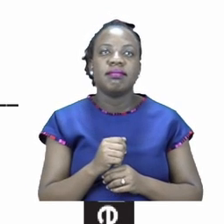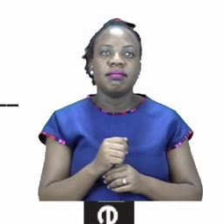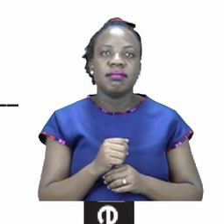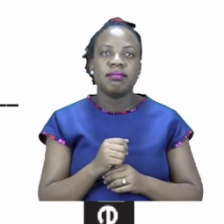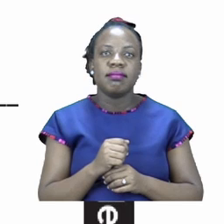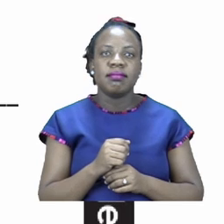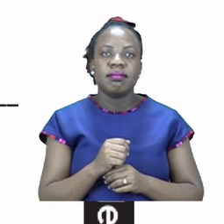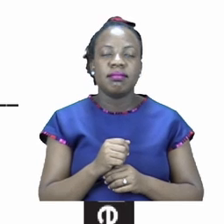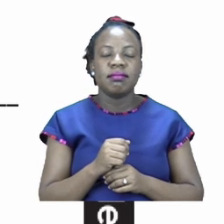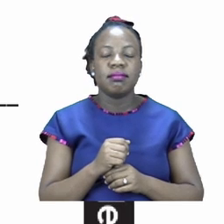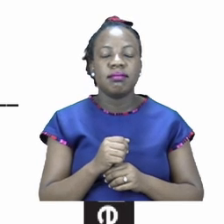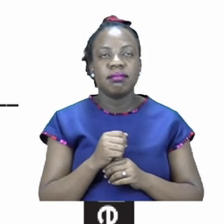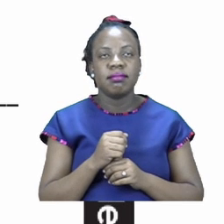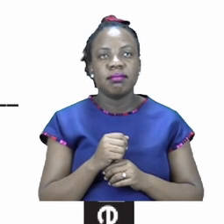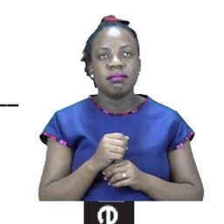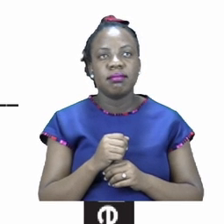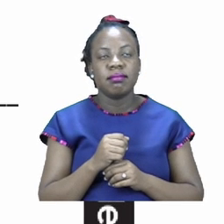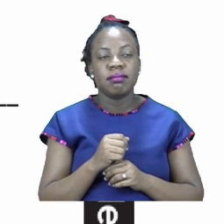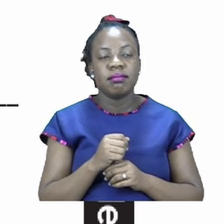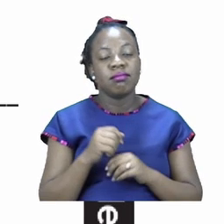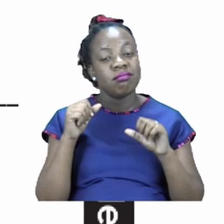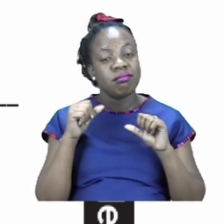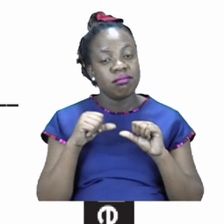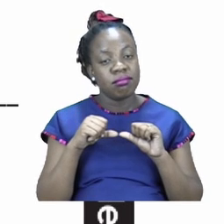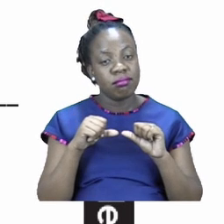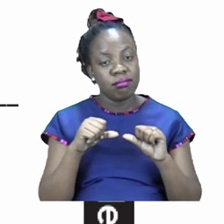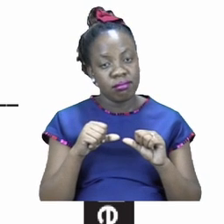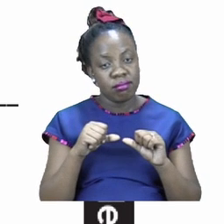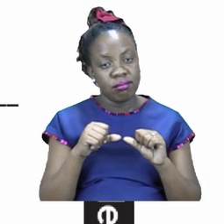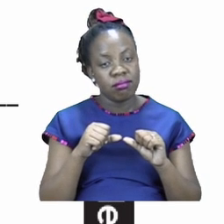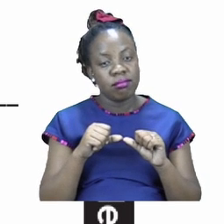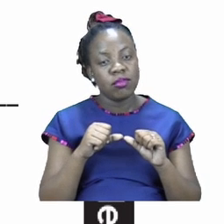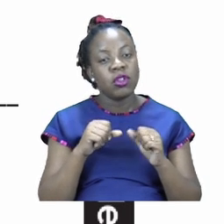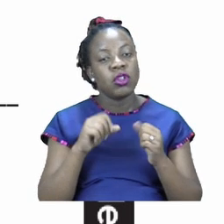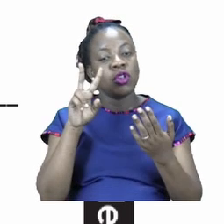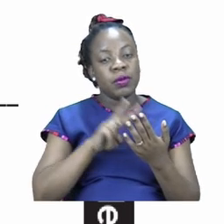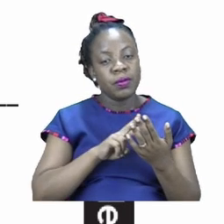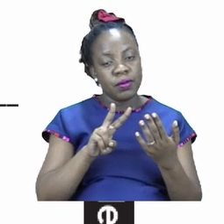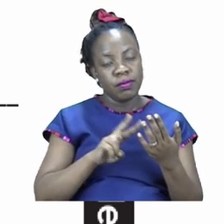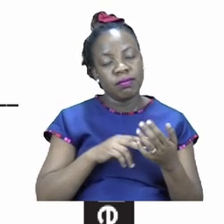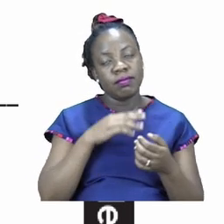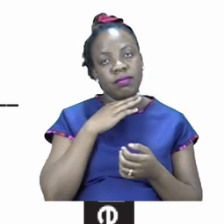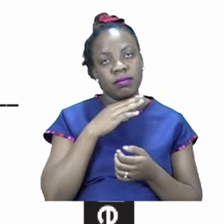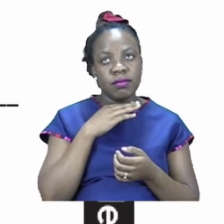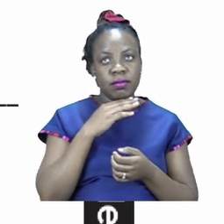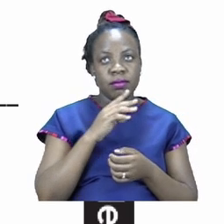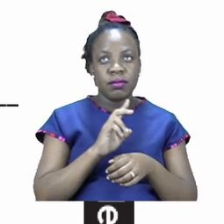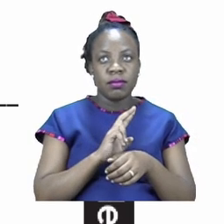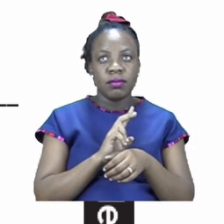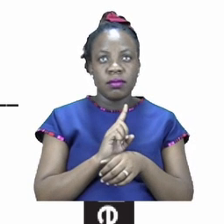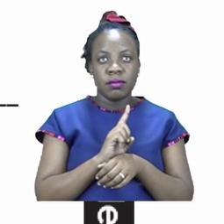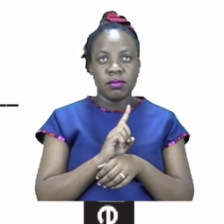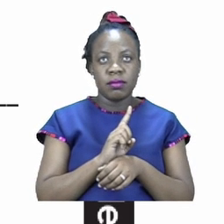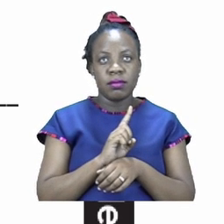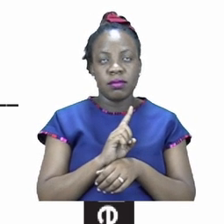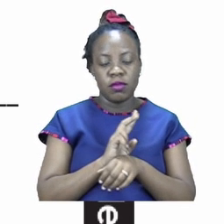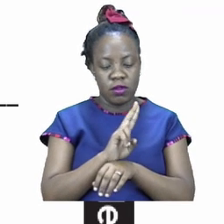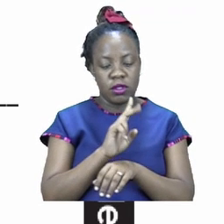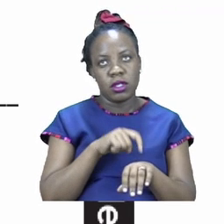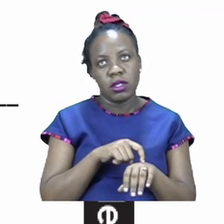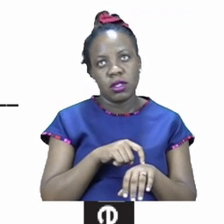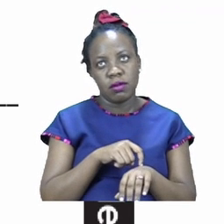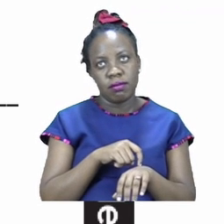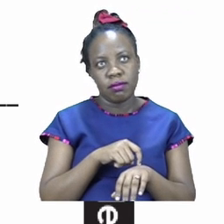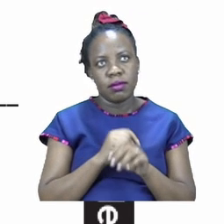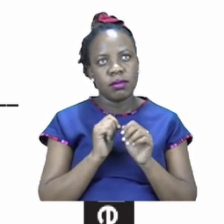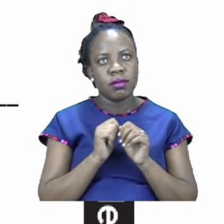So go ahead, boys and girls, continue by reading it a second time. Remember, keep your eyes and ears wide open for